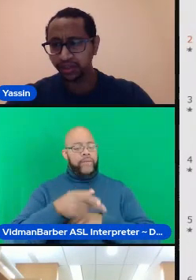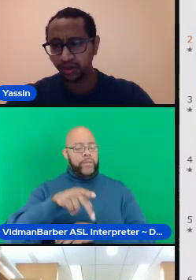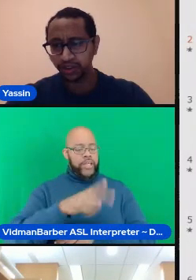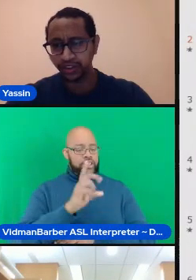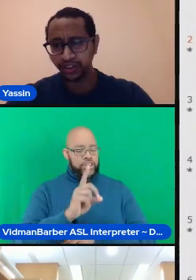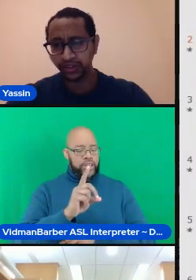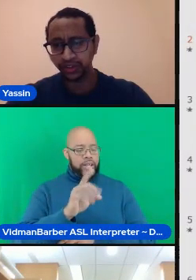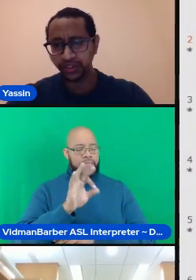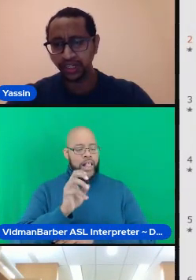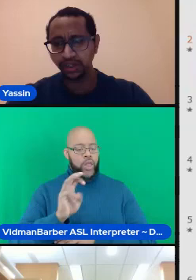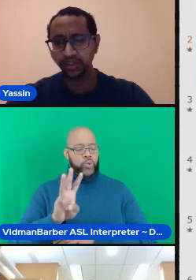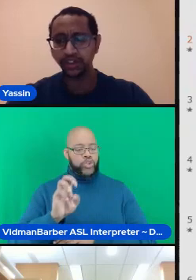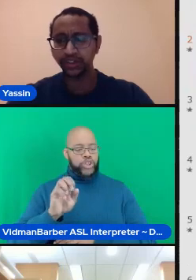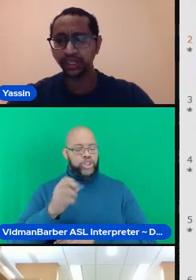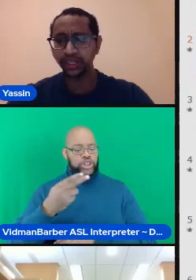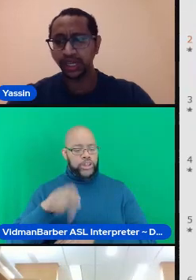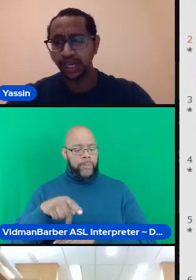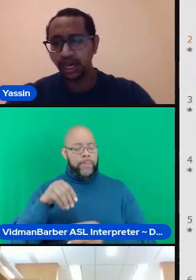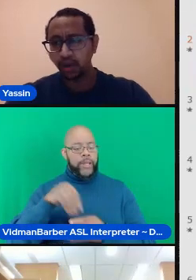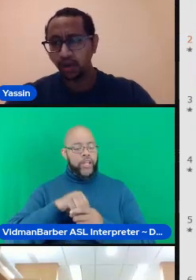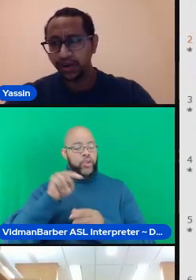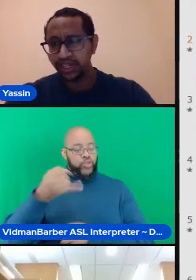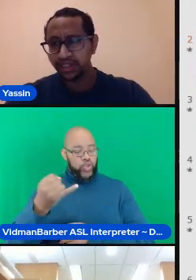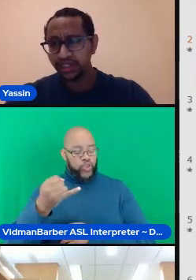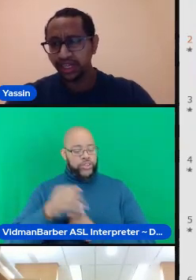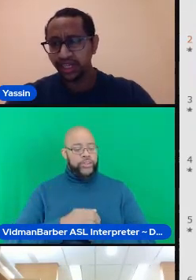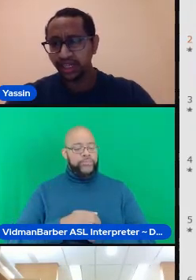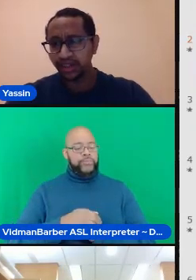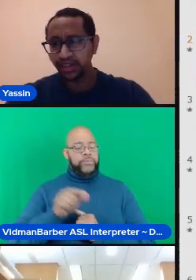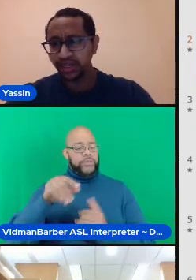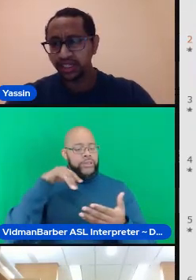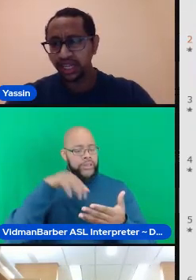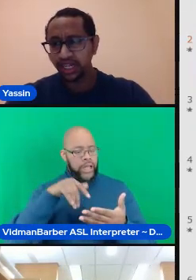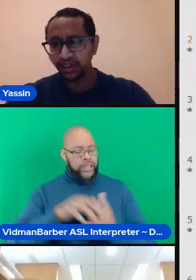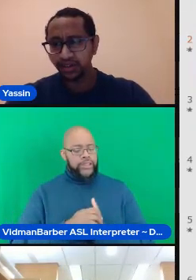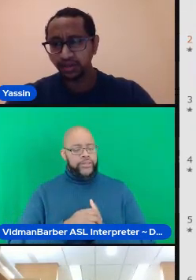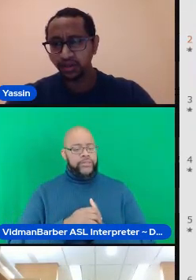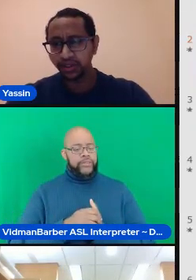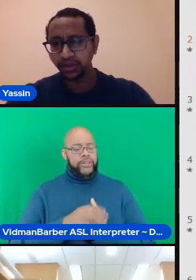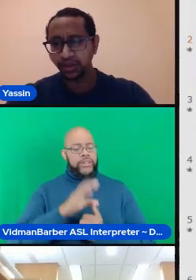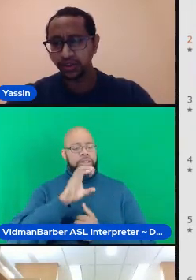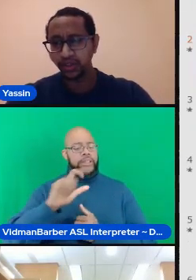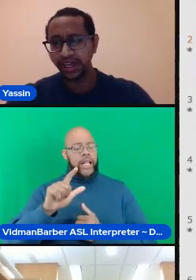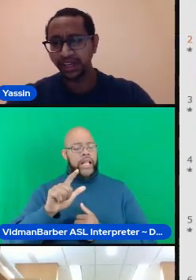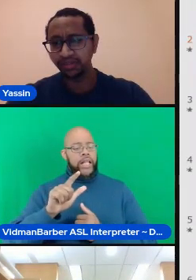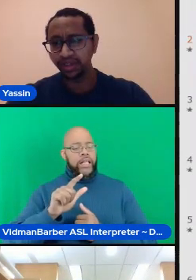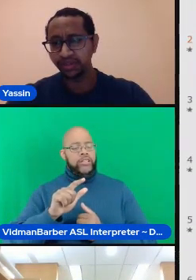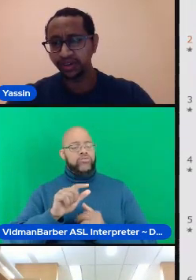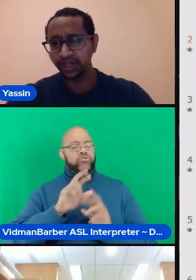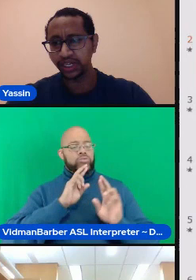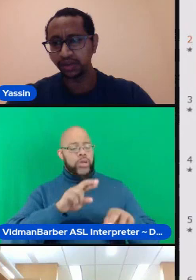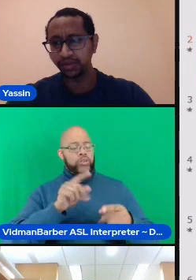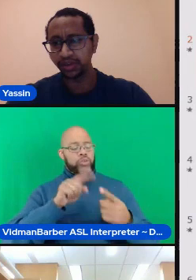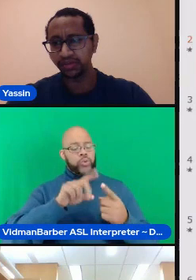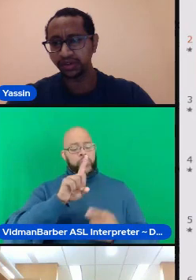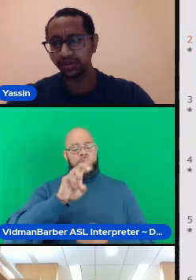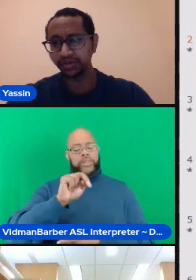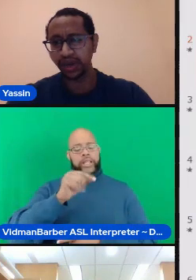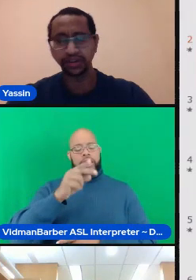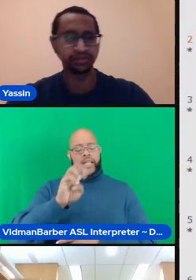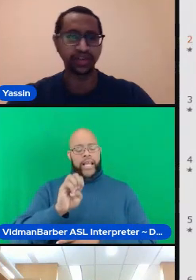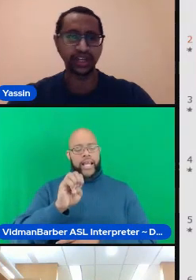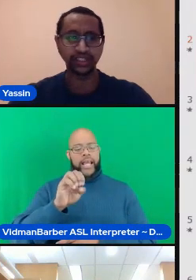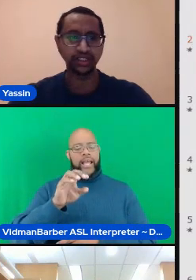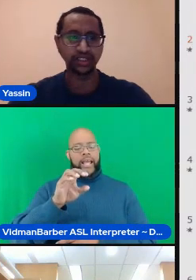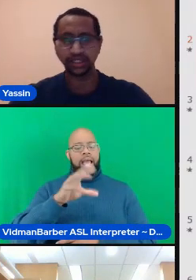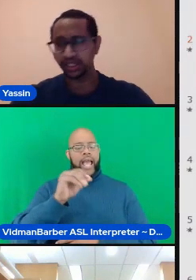fellowship at Rutgers University in New Jersey, where he is studying the cellular immune responses to dengue fever and yellow fever